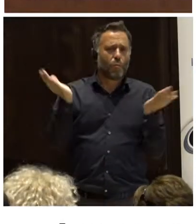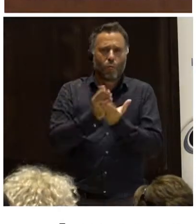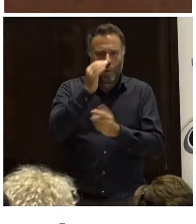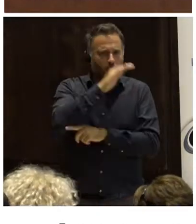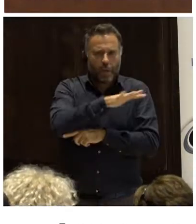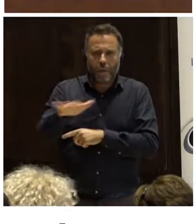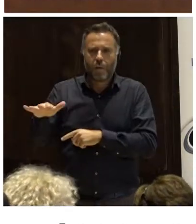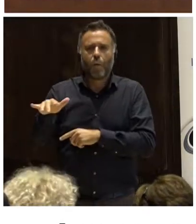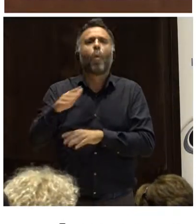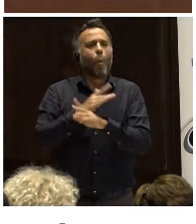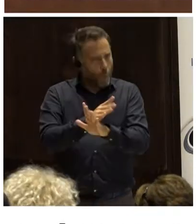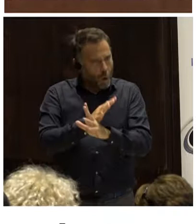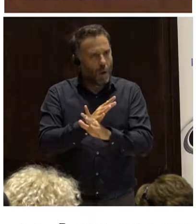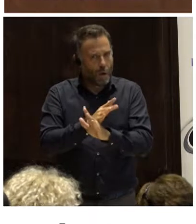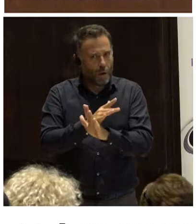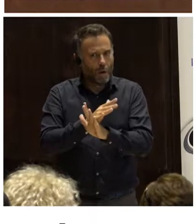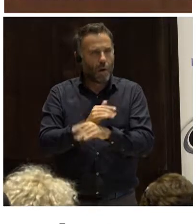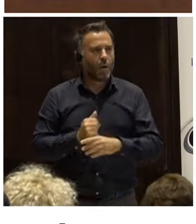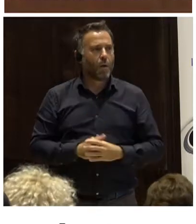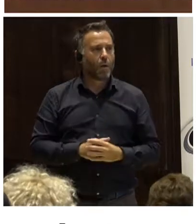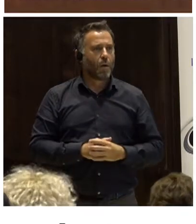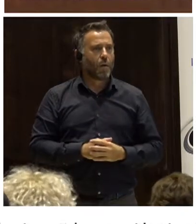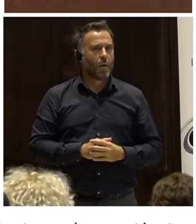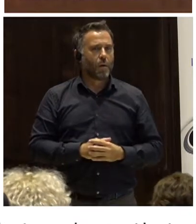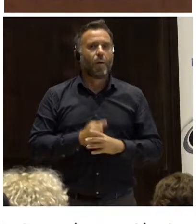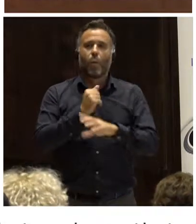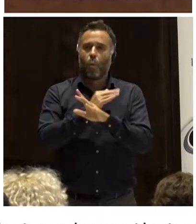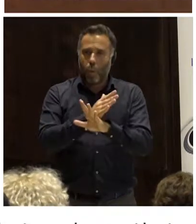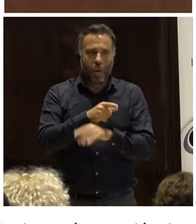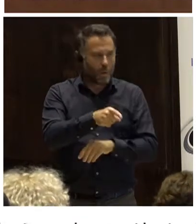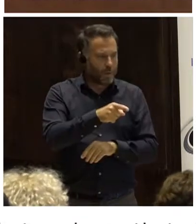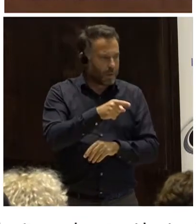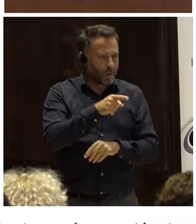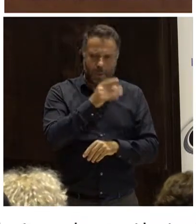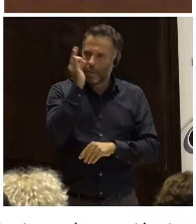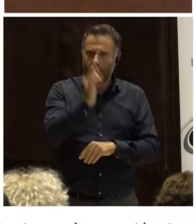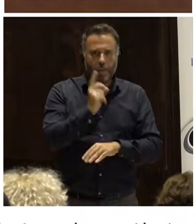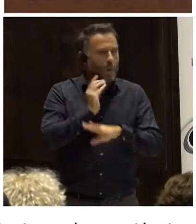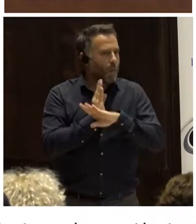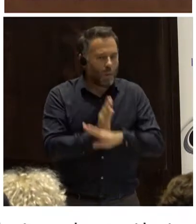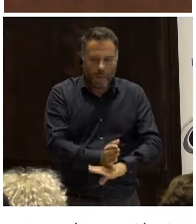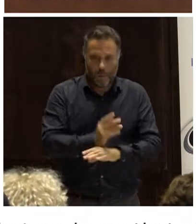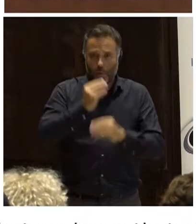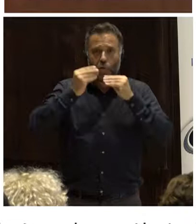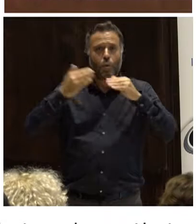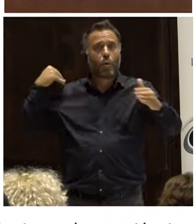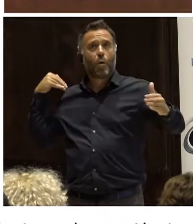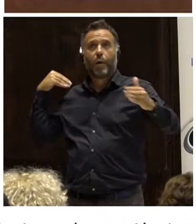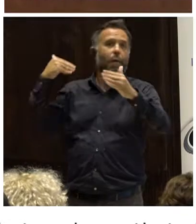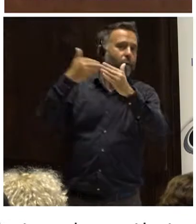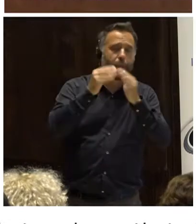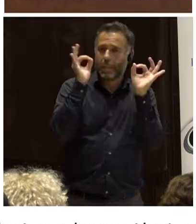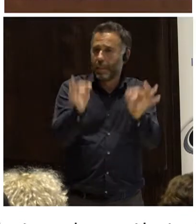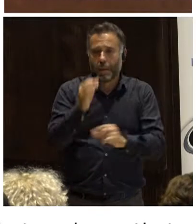children played when in all the times of the humankind, and we know also that animals play, and